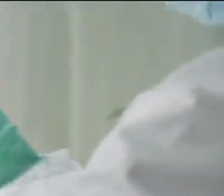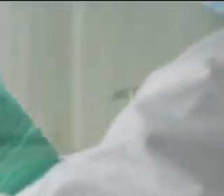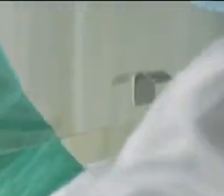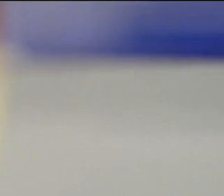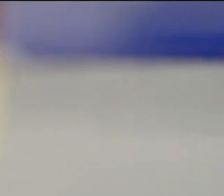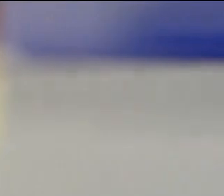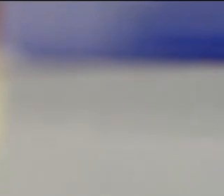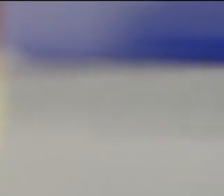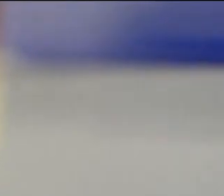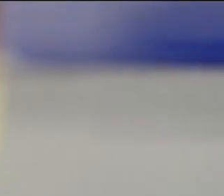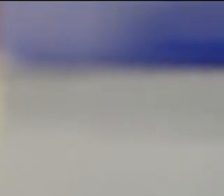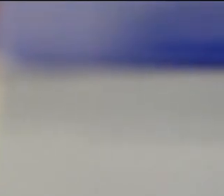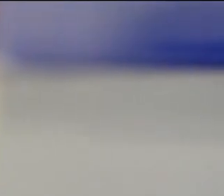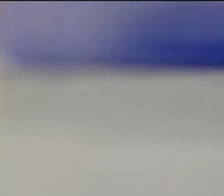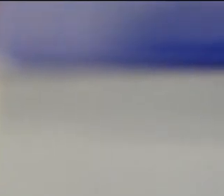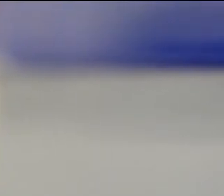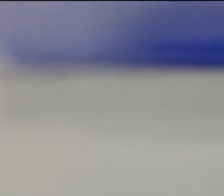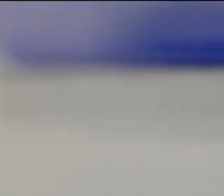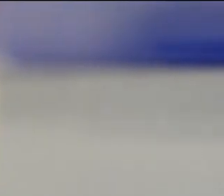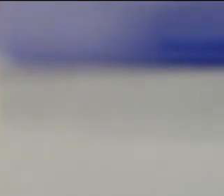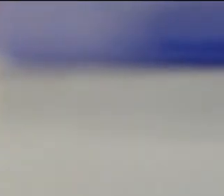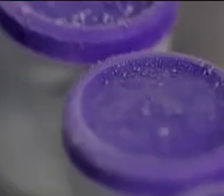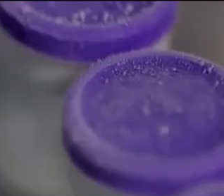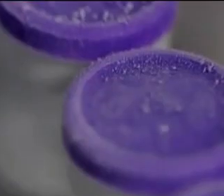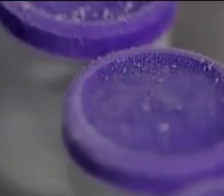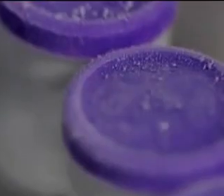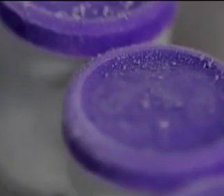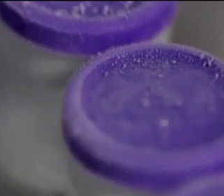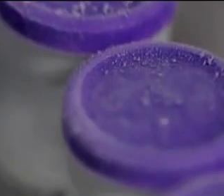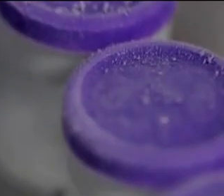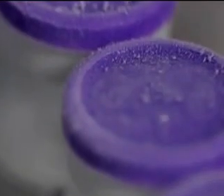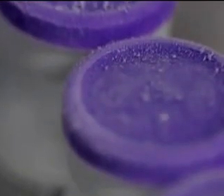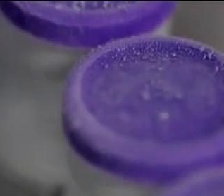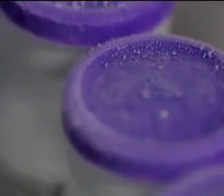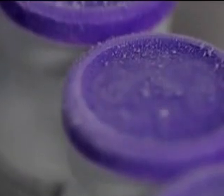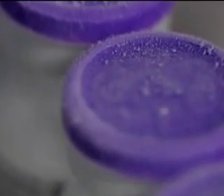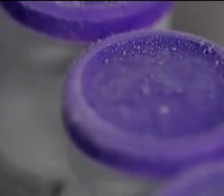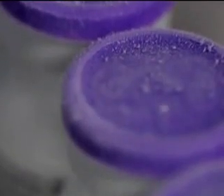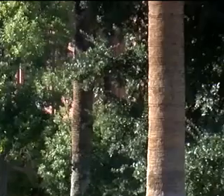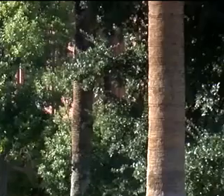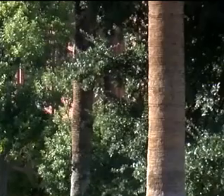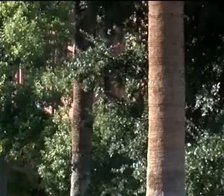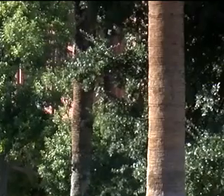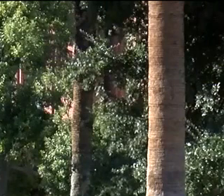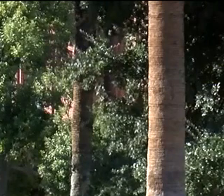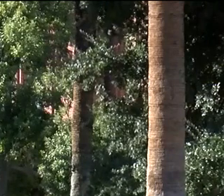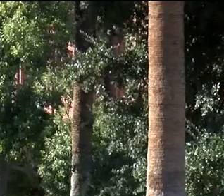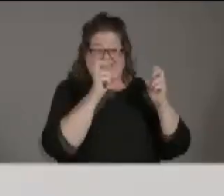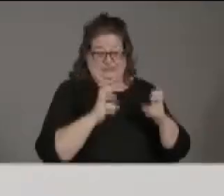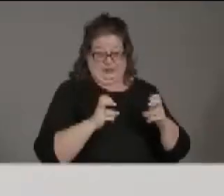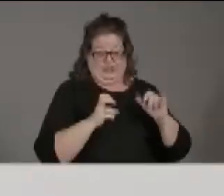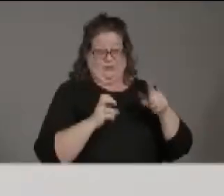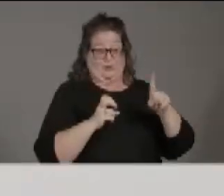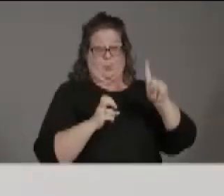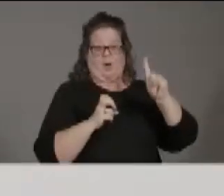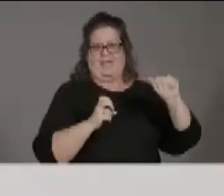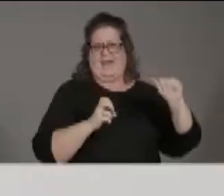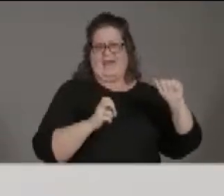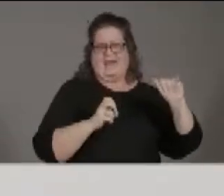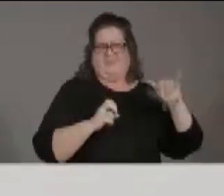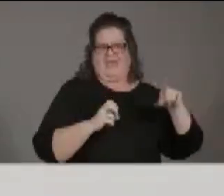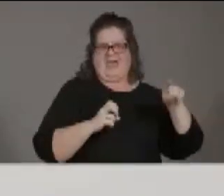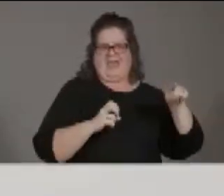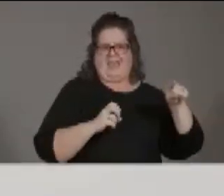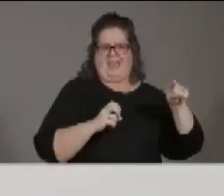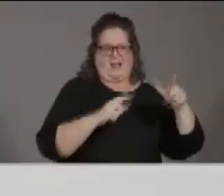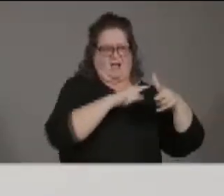state health department says that the state will receive more than 50,000 doses the first week that vaccine is available. The production may